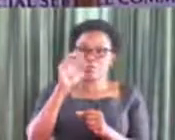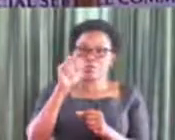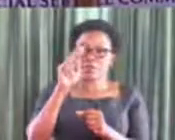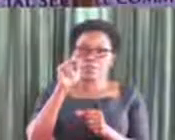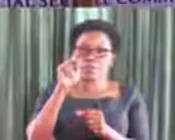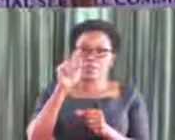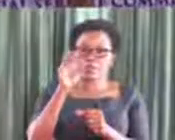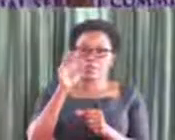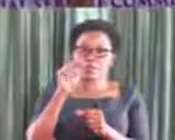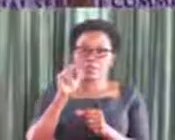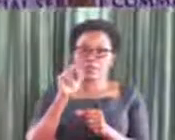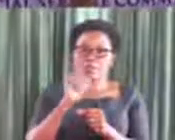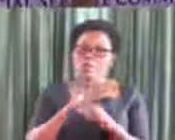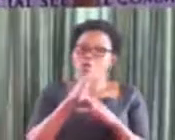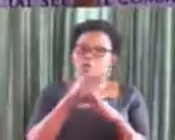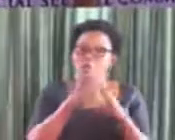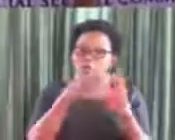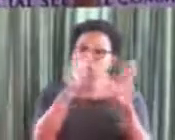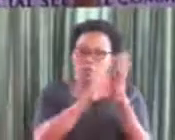is